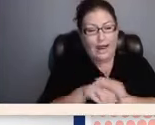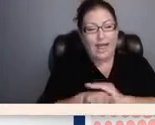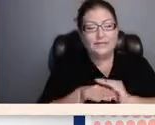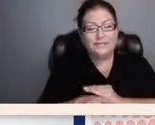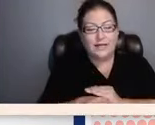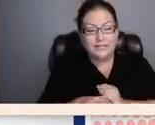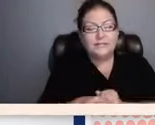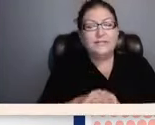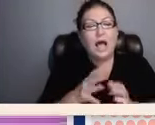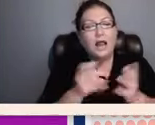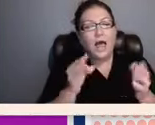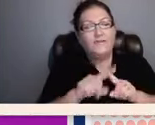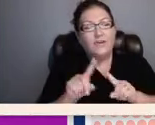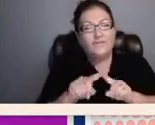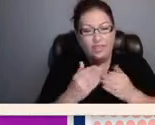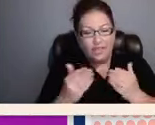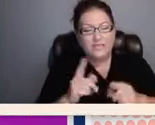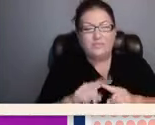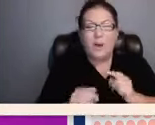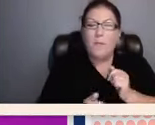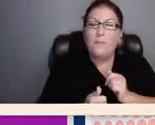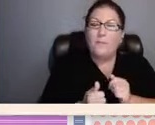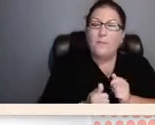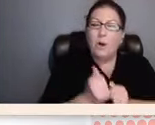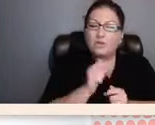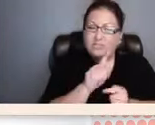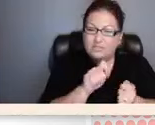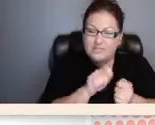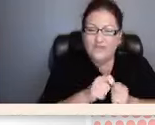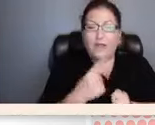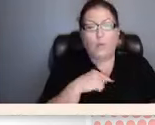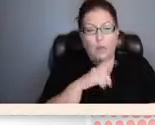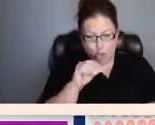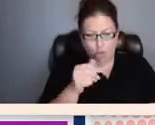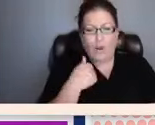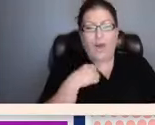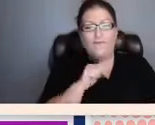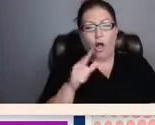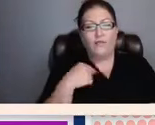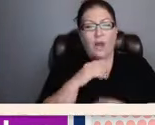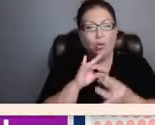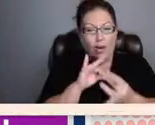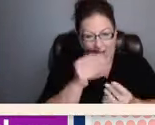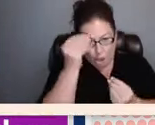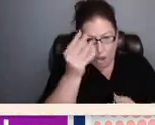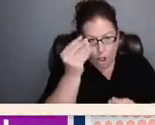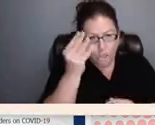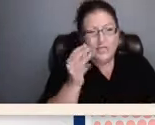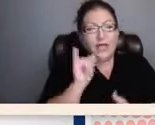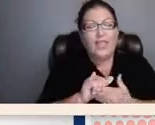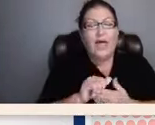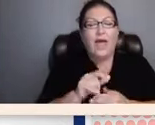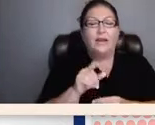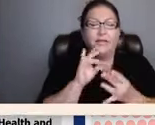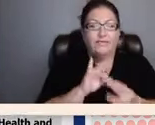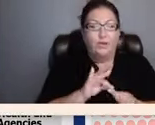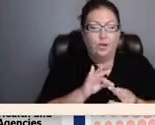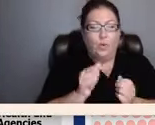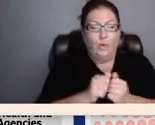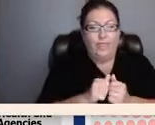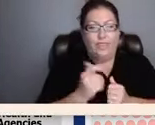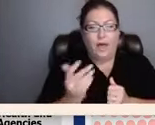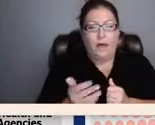lots of different things, but most specifically, we do have all of our related alerts that have to do with,